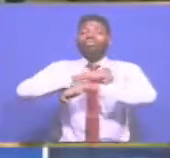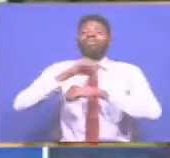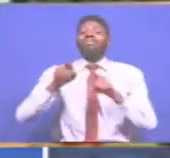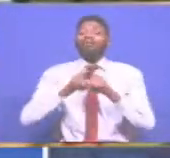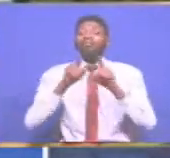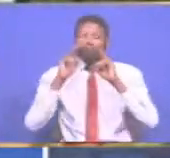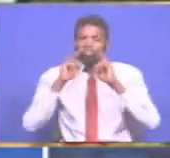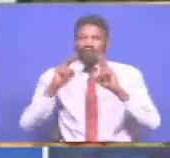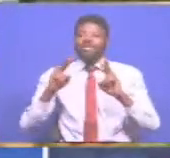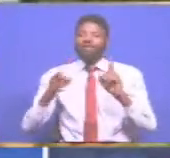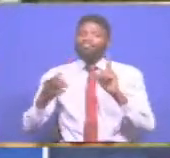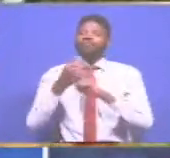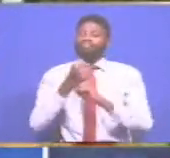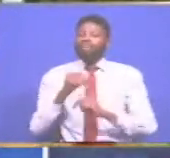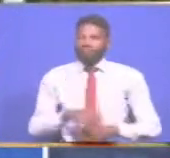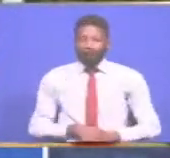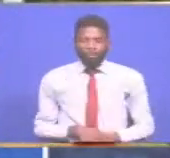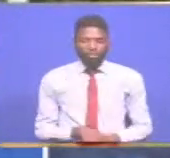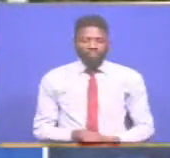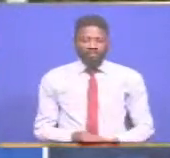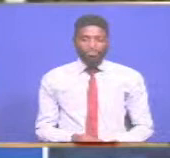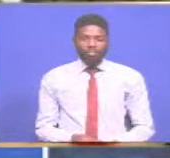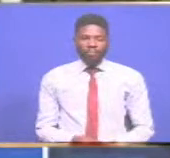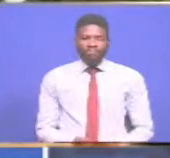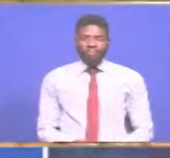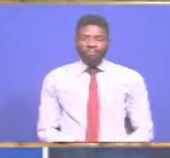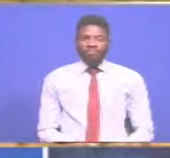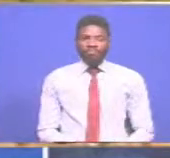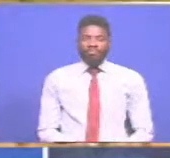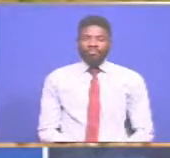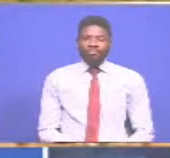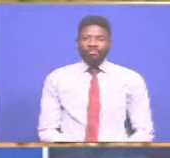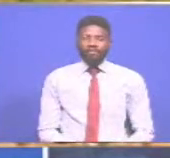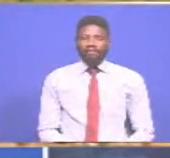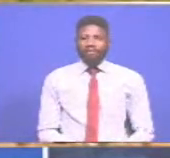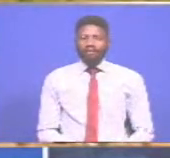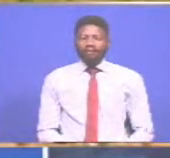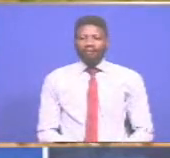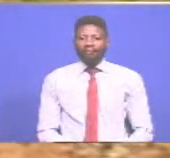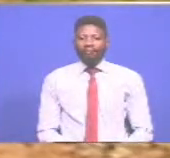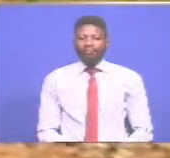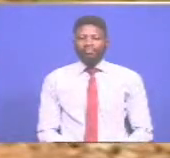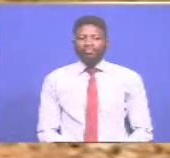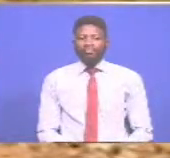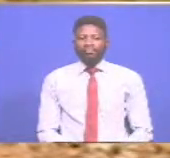ipatikane. Reporting for Channel 1 News, I'm Safin Aching Oma.